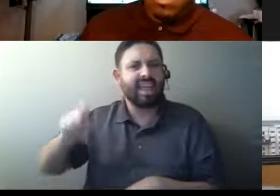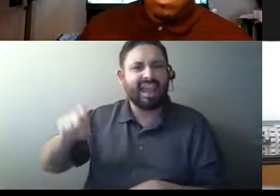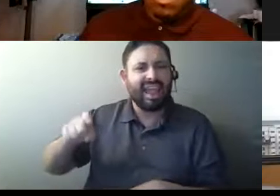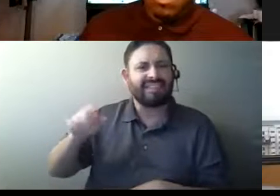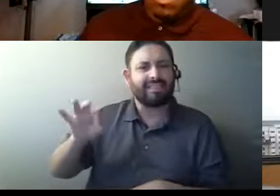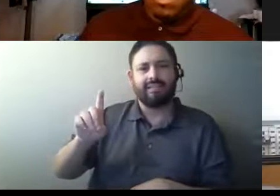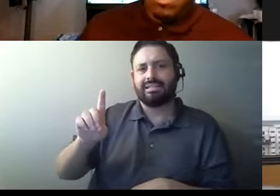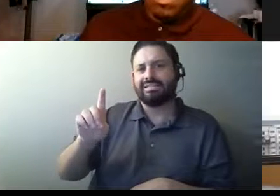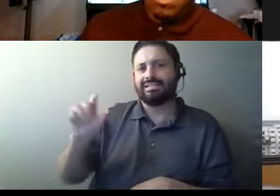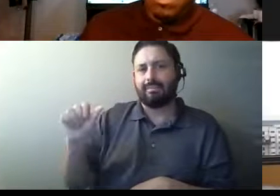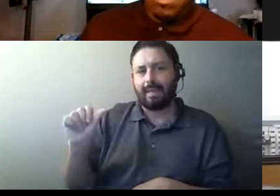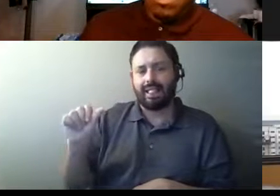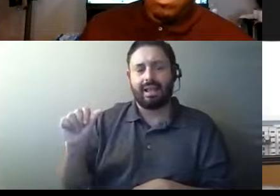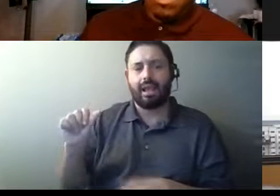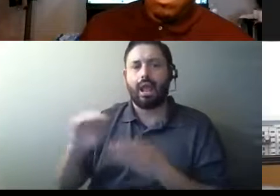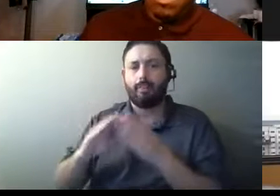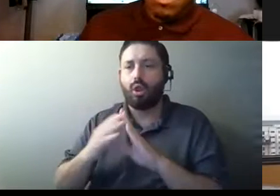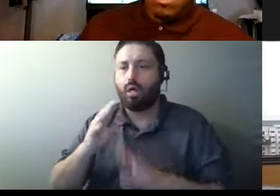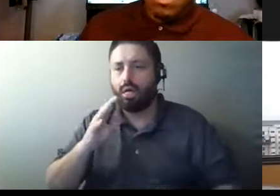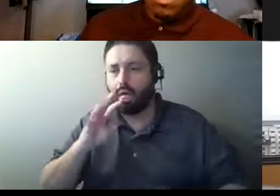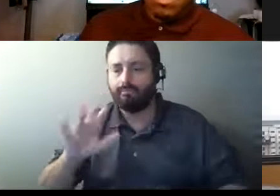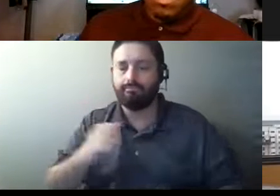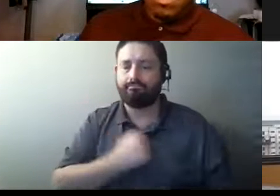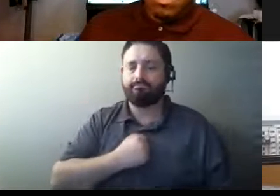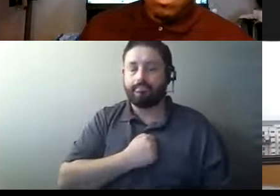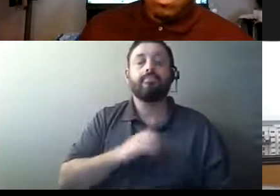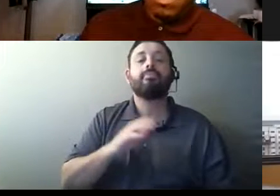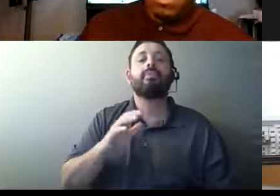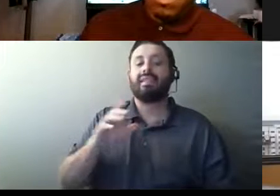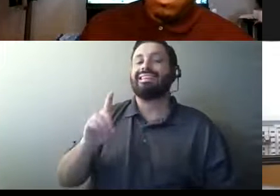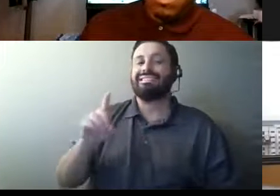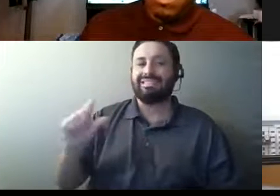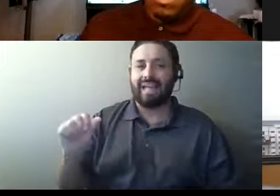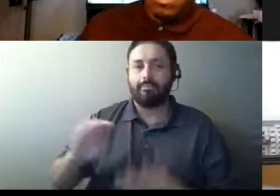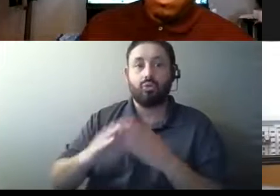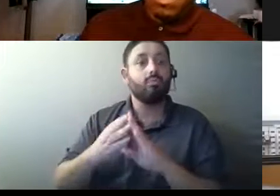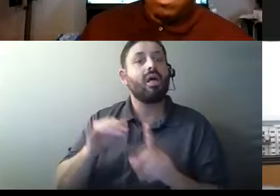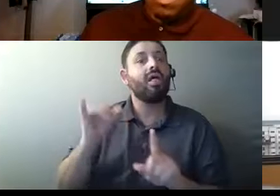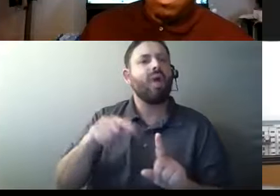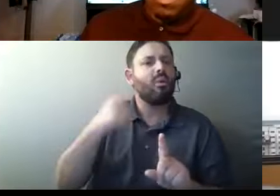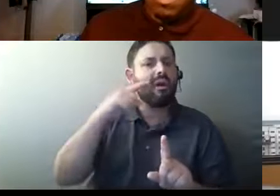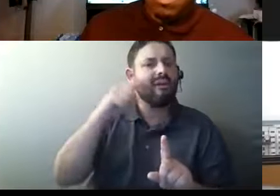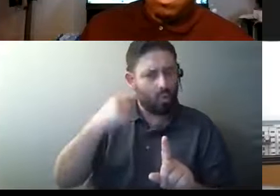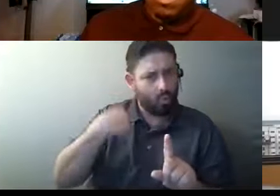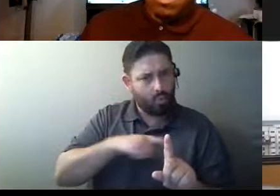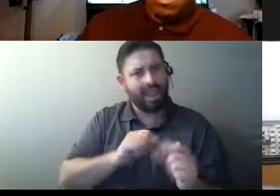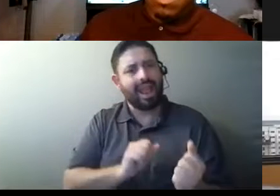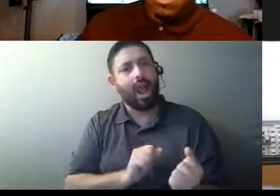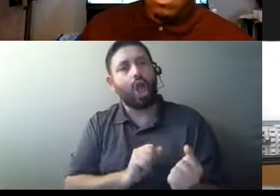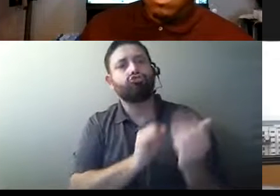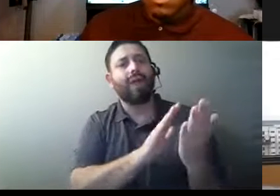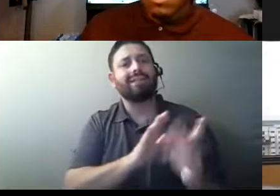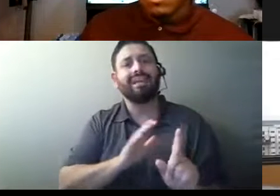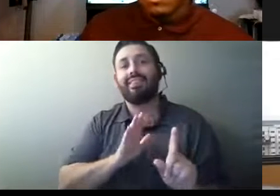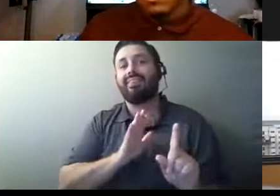disabled community, my bad. And what this will help do is help ensure that we're not only addressing what we believe their needs are,